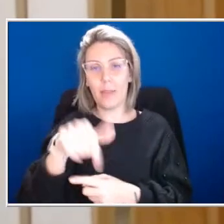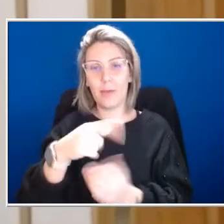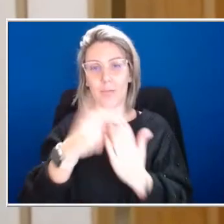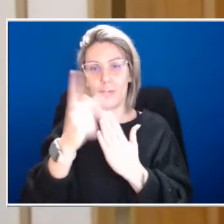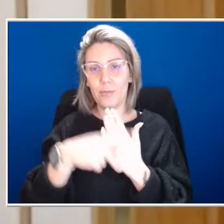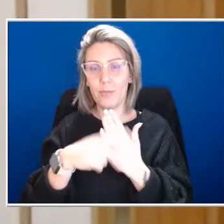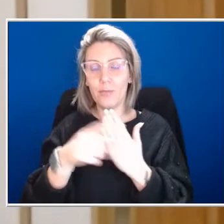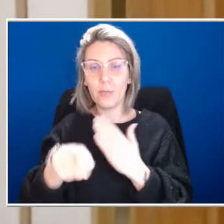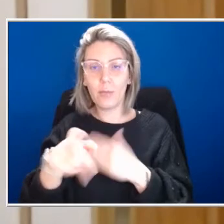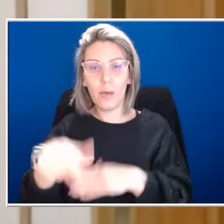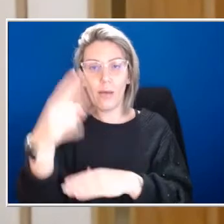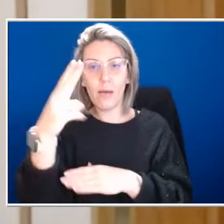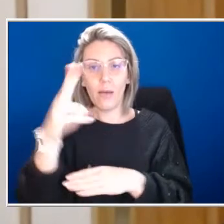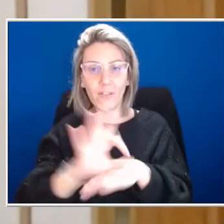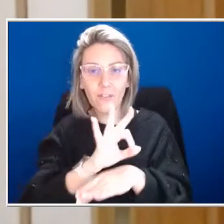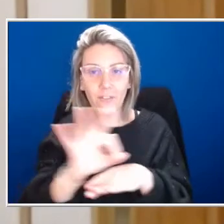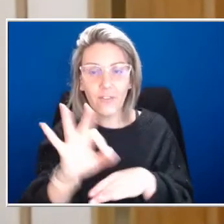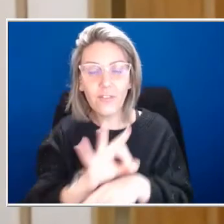high functioning,